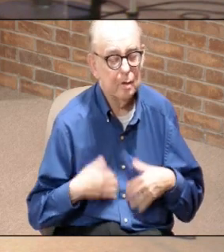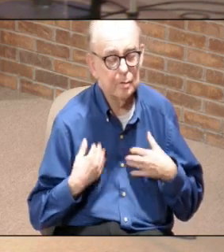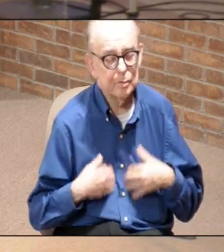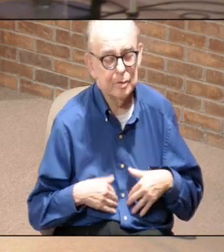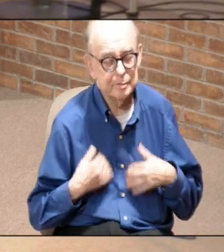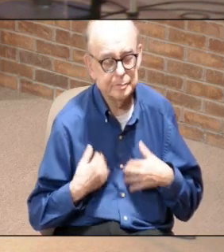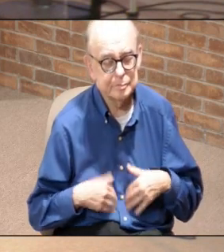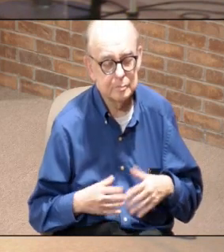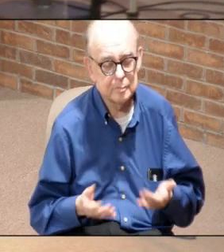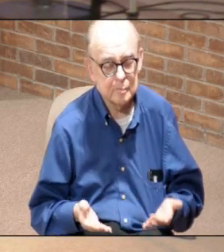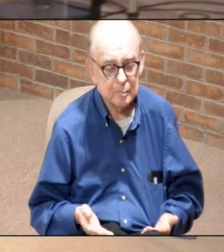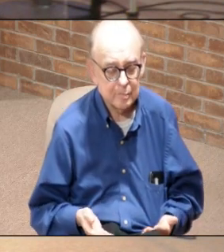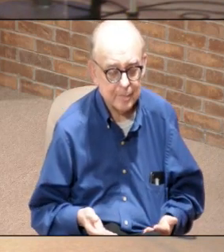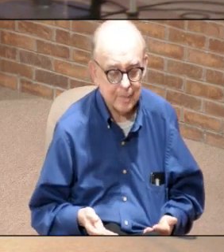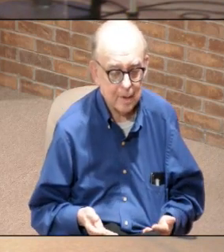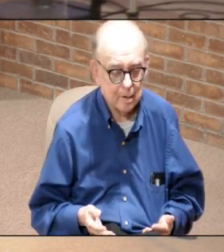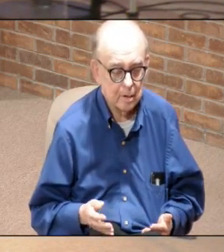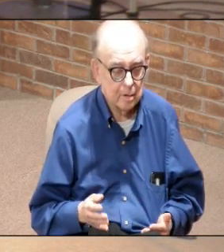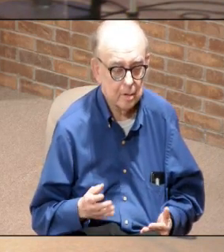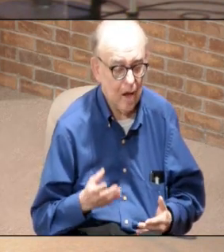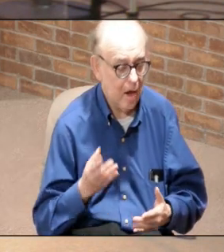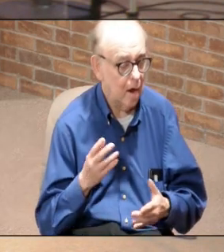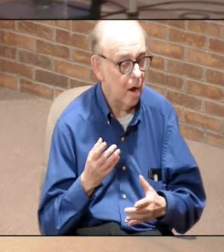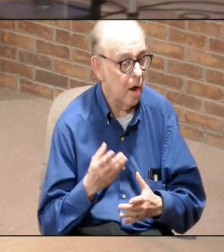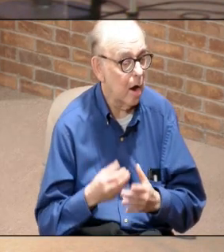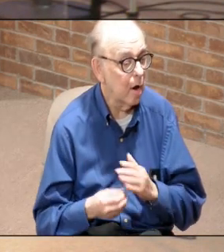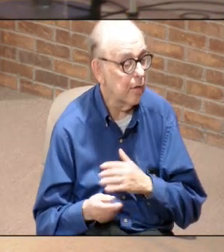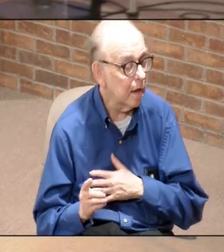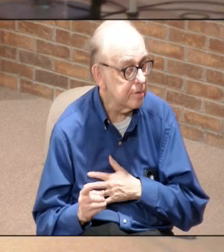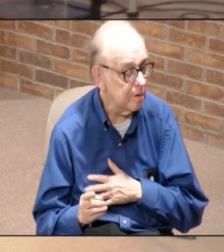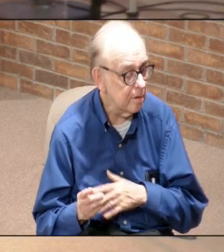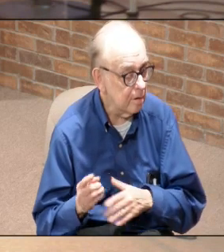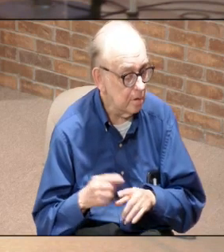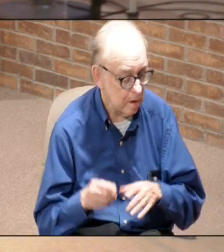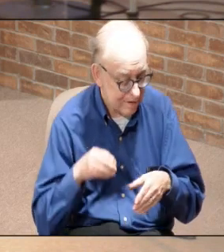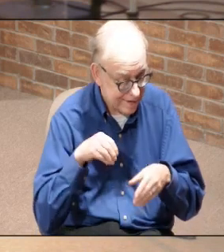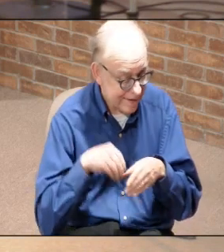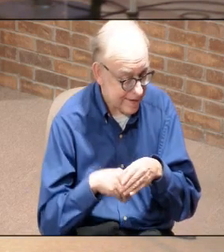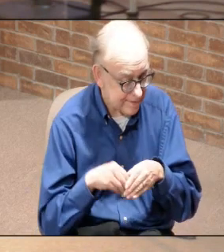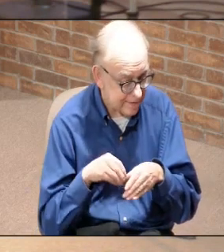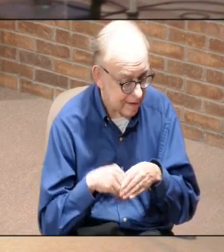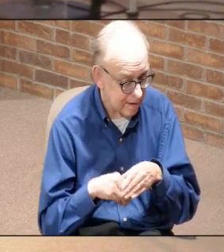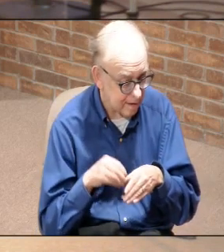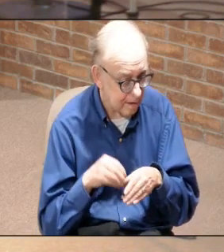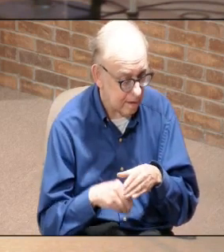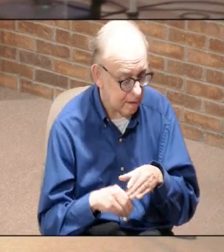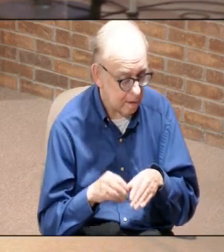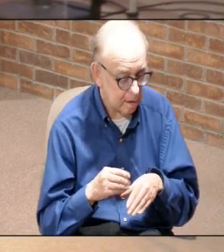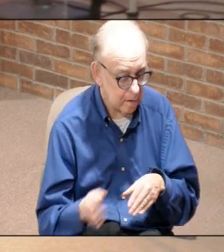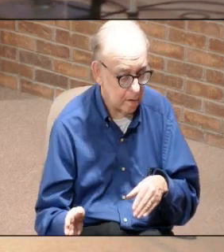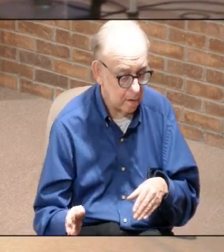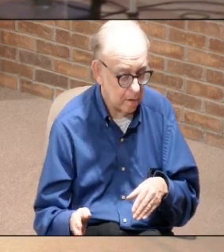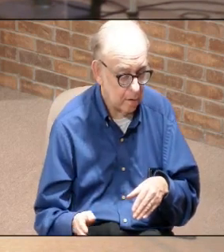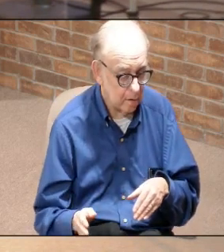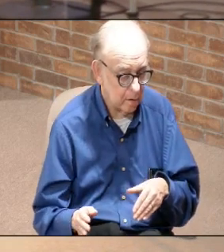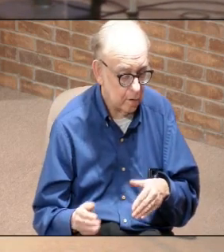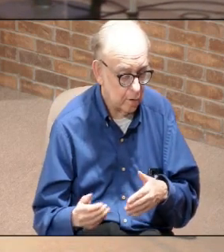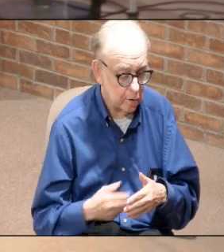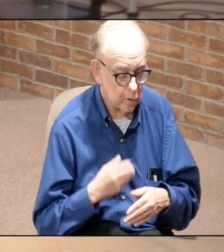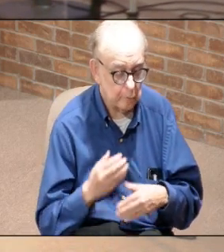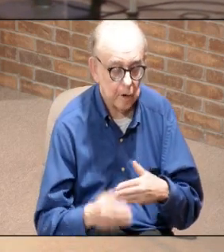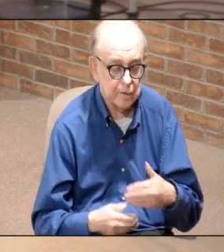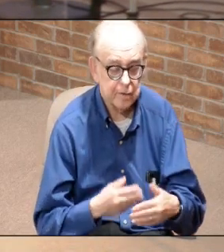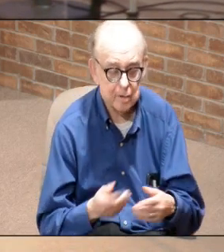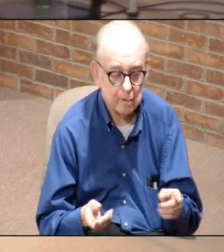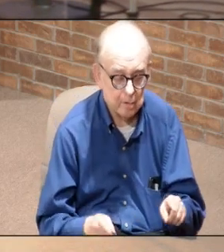clothes on the outside. But on the inside, there was a new process that was going